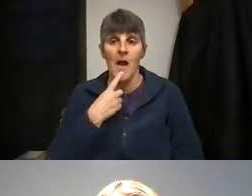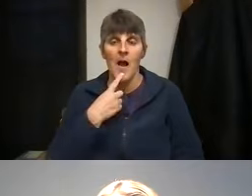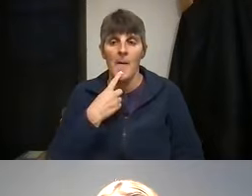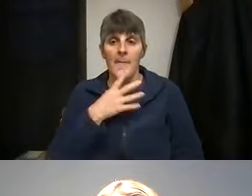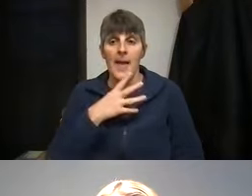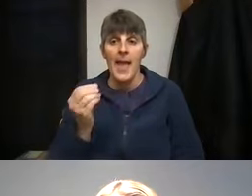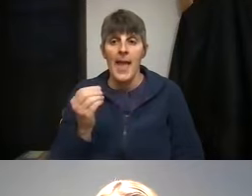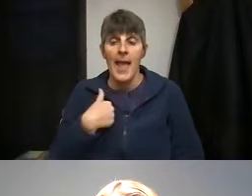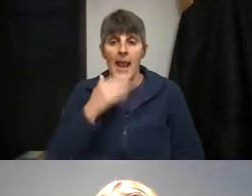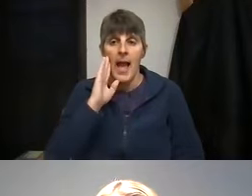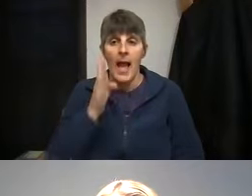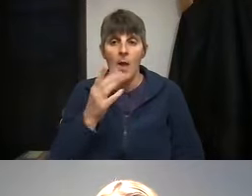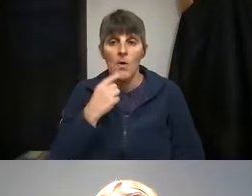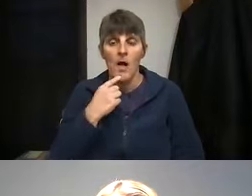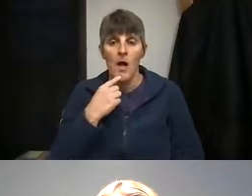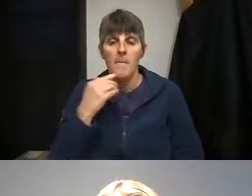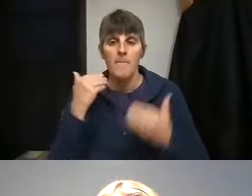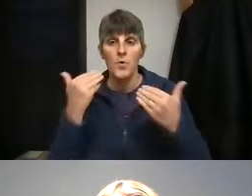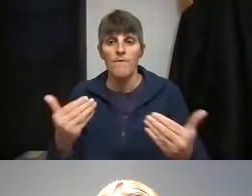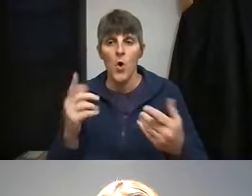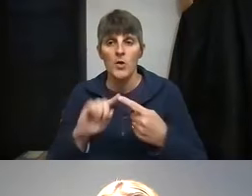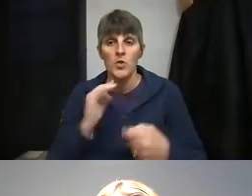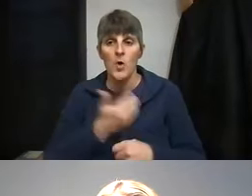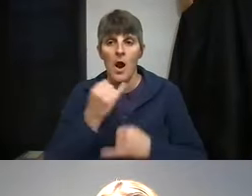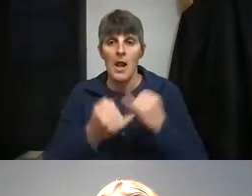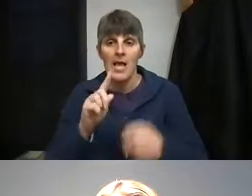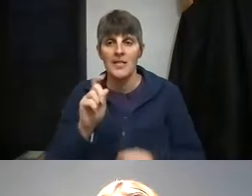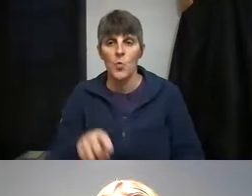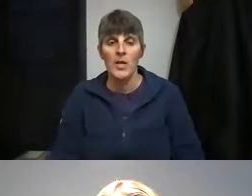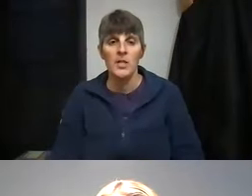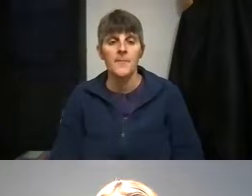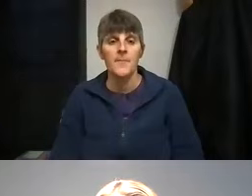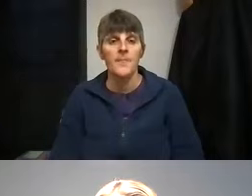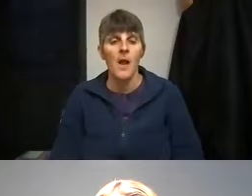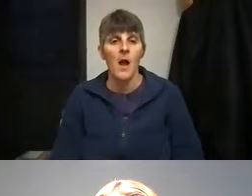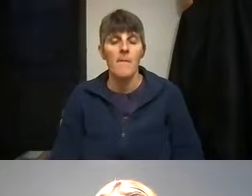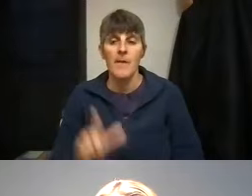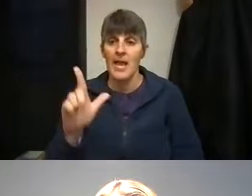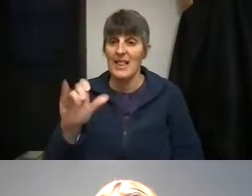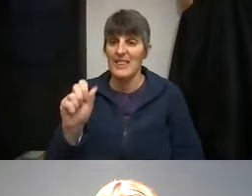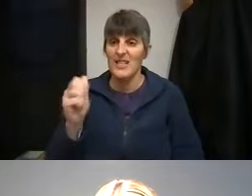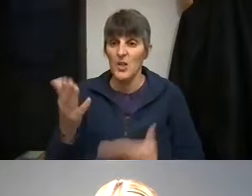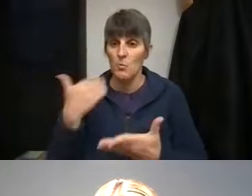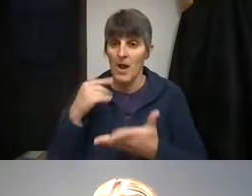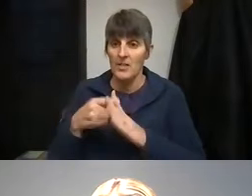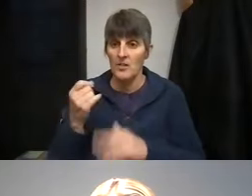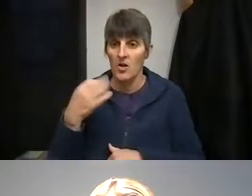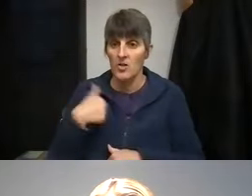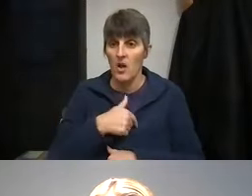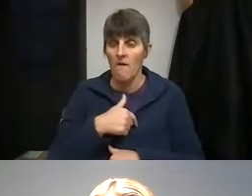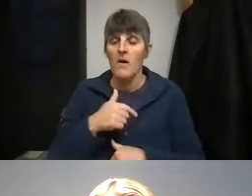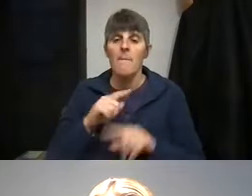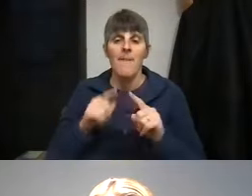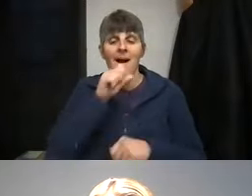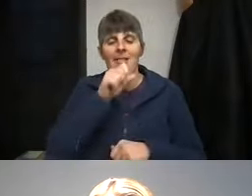And I will move forward to our last question. And Lisa, you might start us off, but I love how